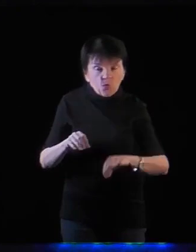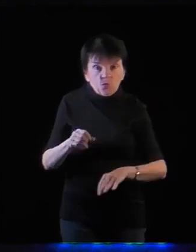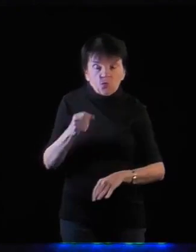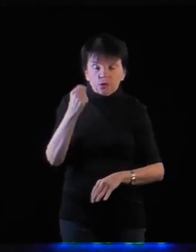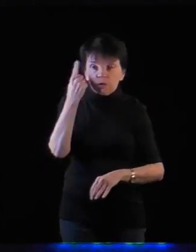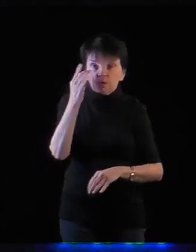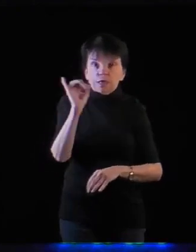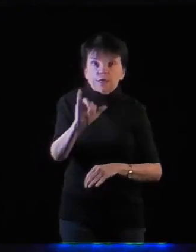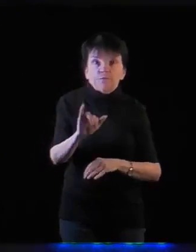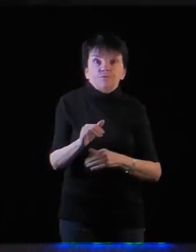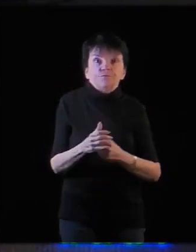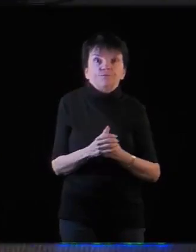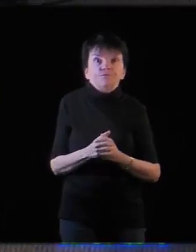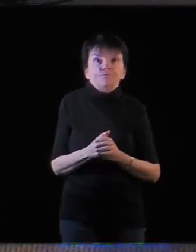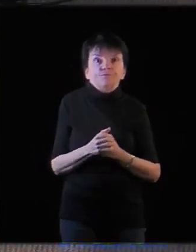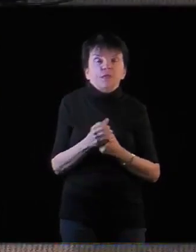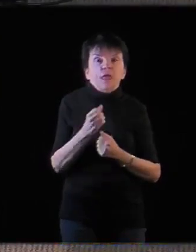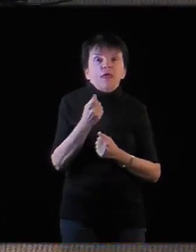Several years ago,